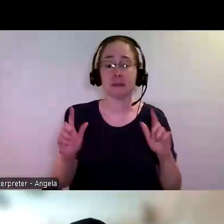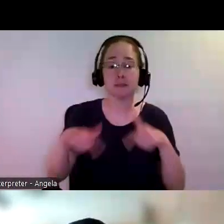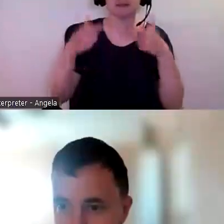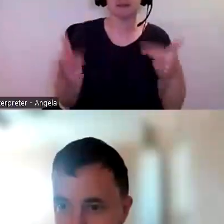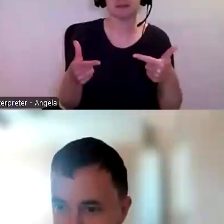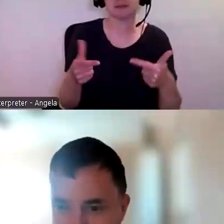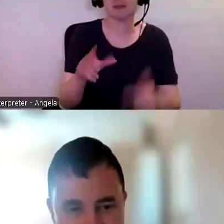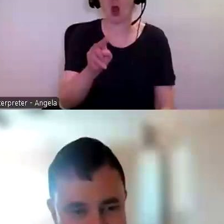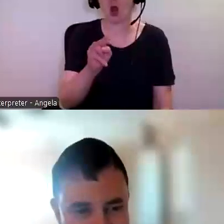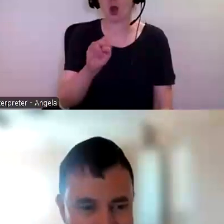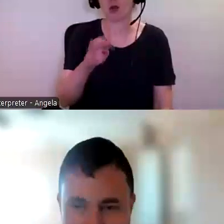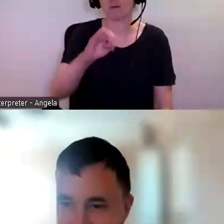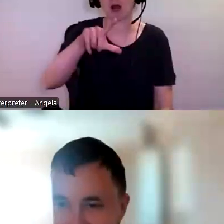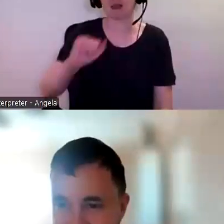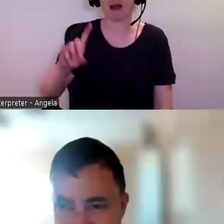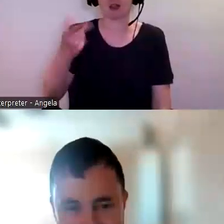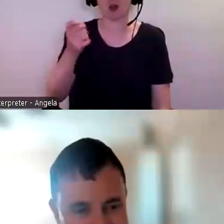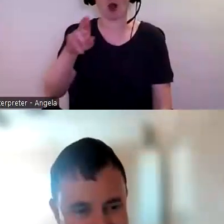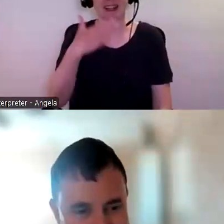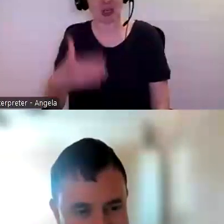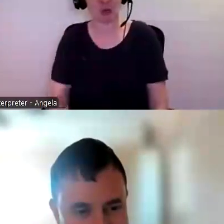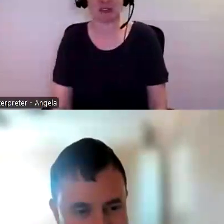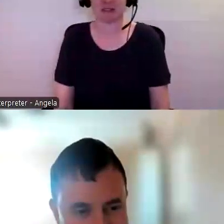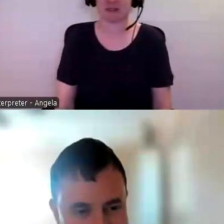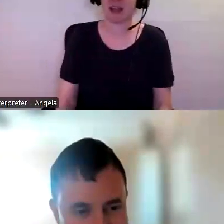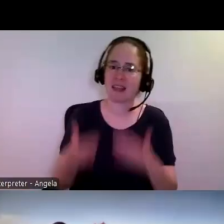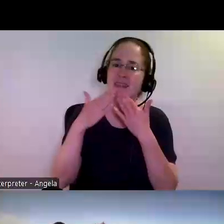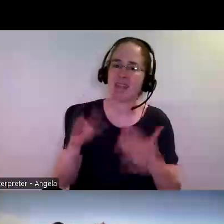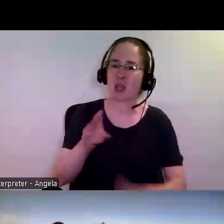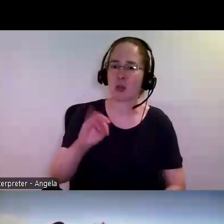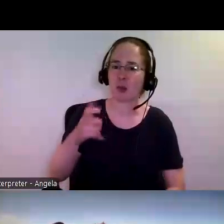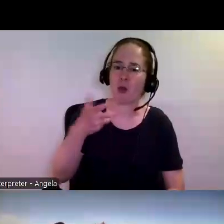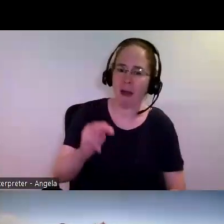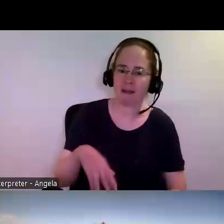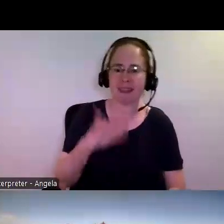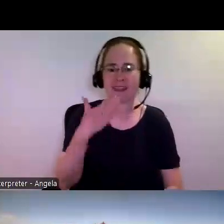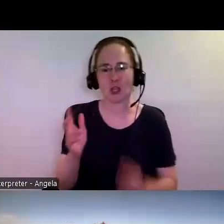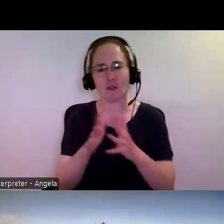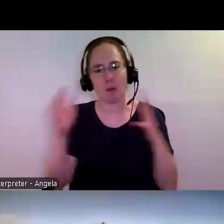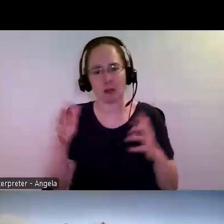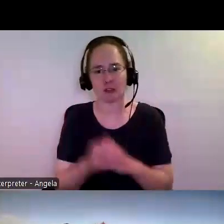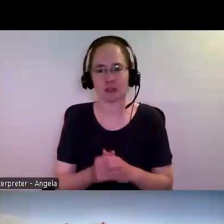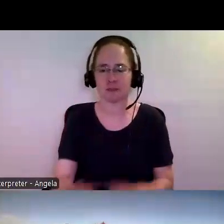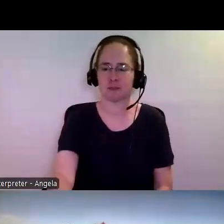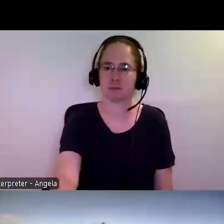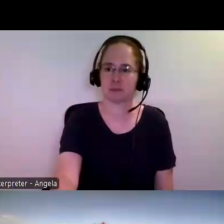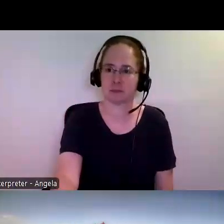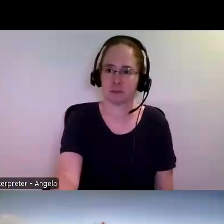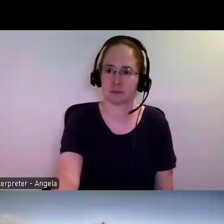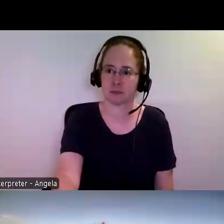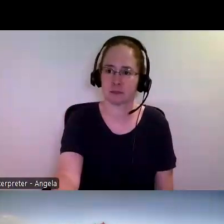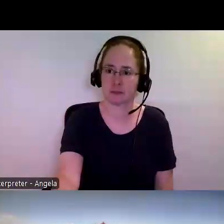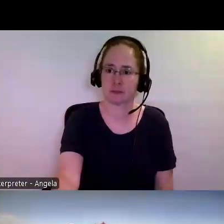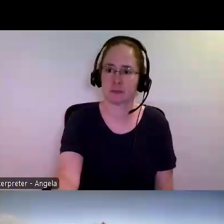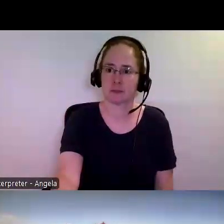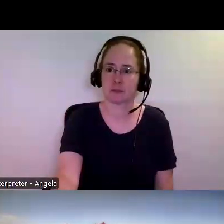it over to Nirmala Dhar. Thank you. Thank you, Miran. Thank you very much. I am Nirmala